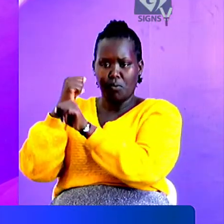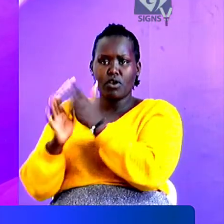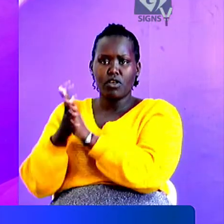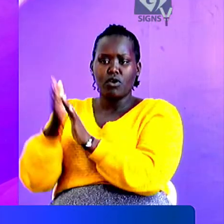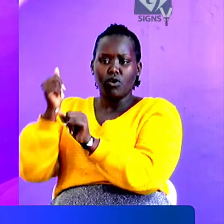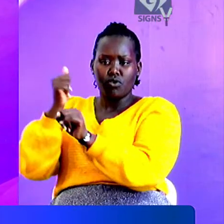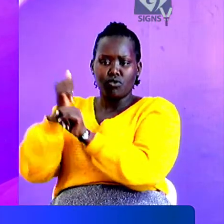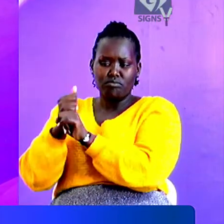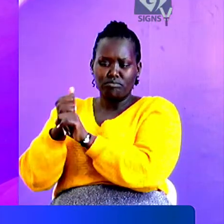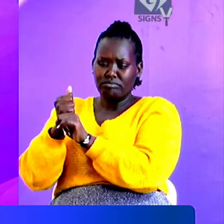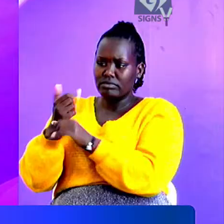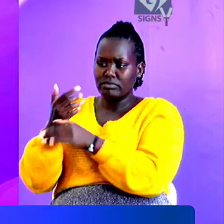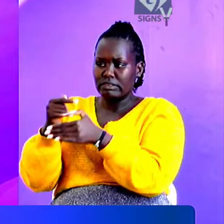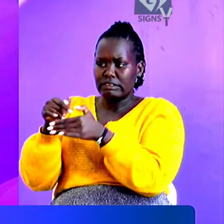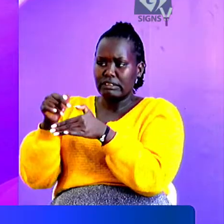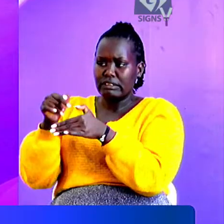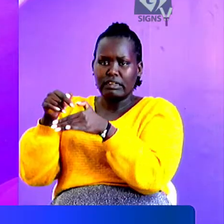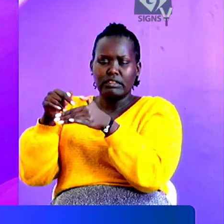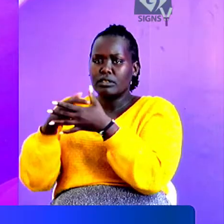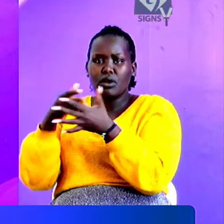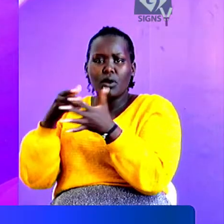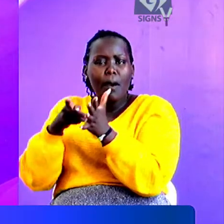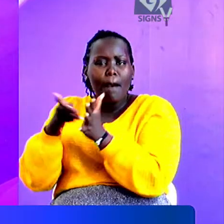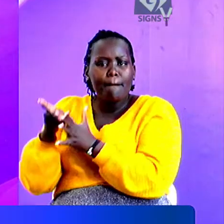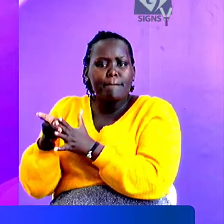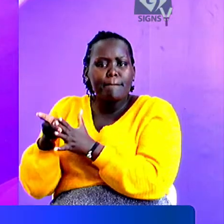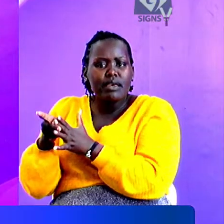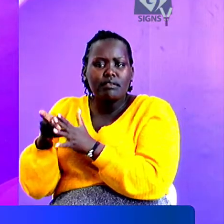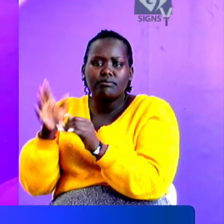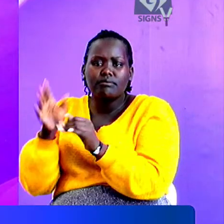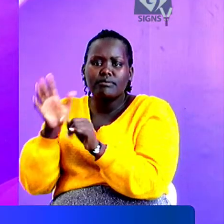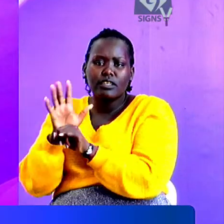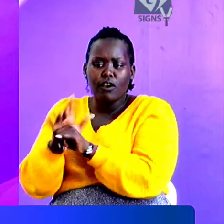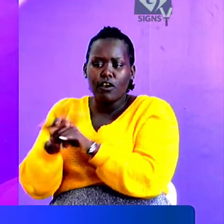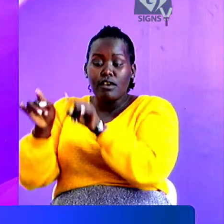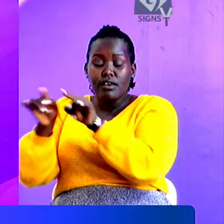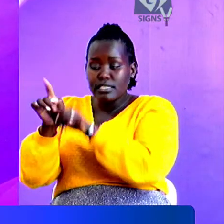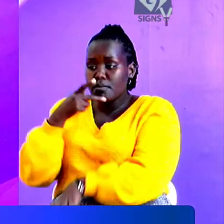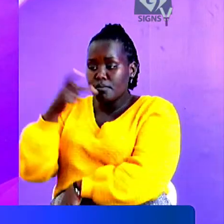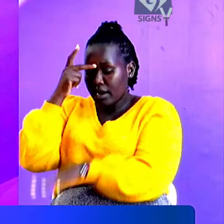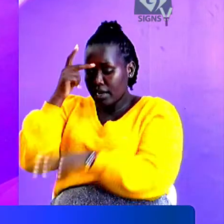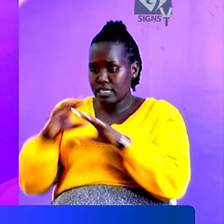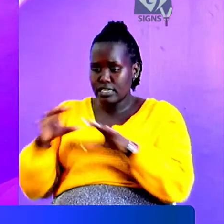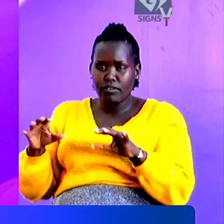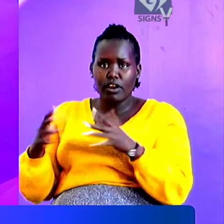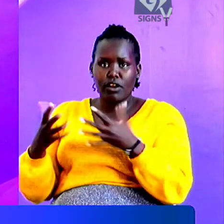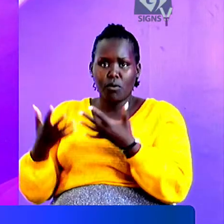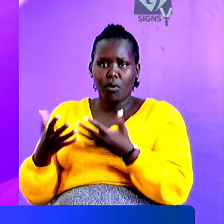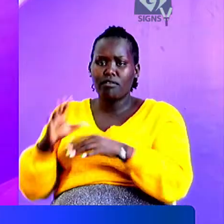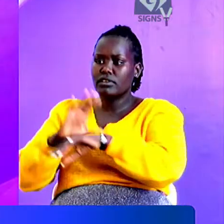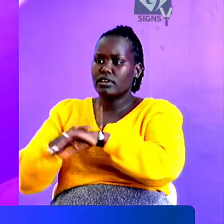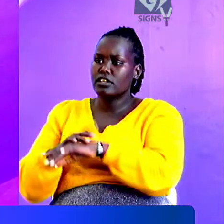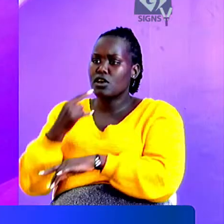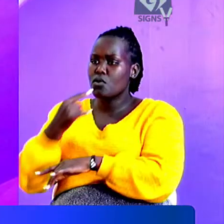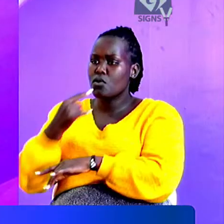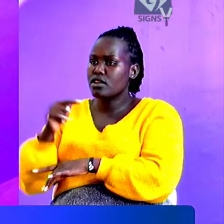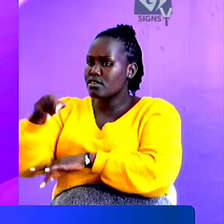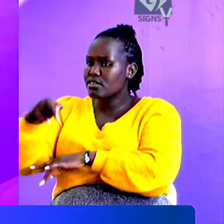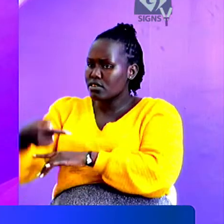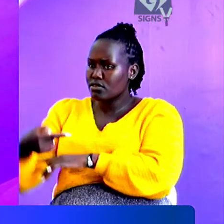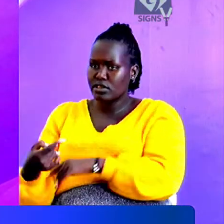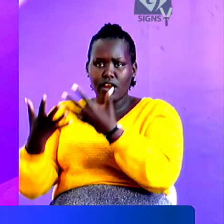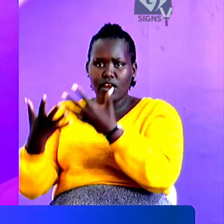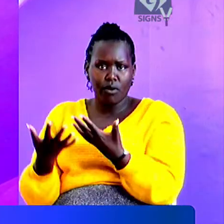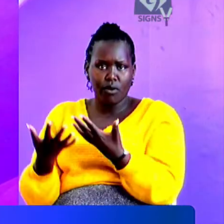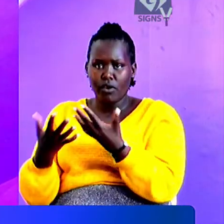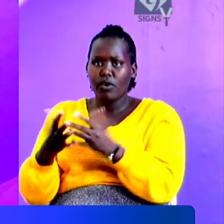into their pockets and the pockets of their parents? So parents are also suffering because where are they going to get 100,000 shillings and where are they going to